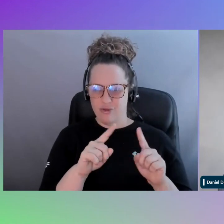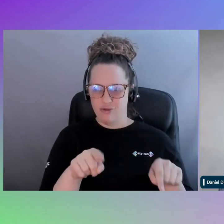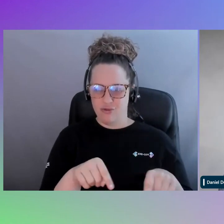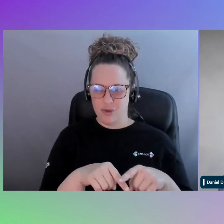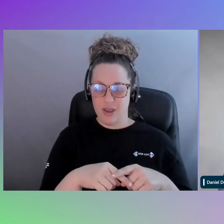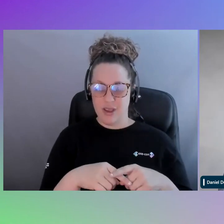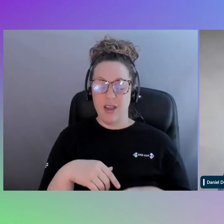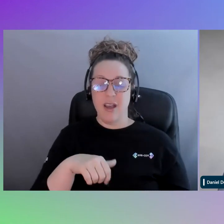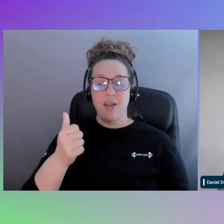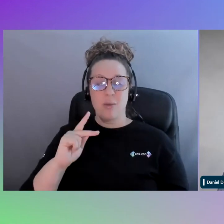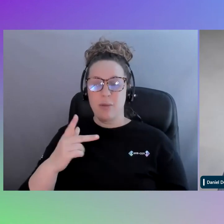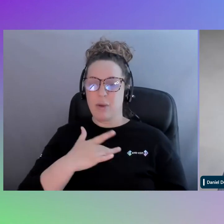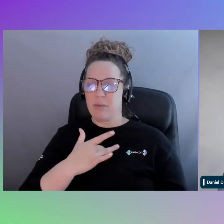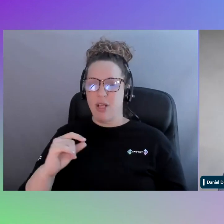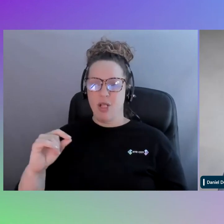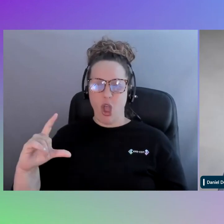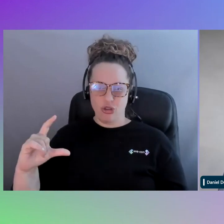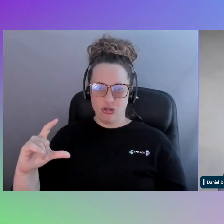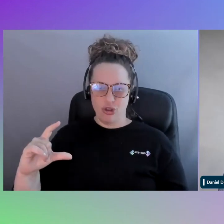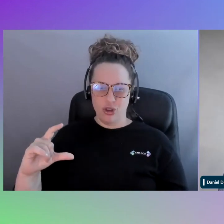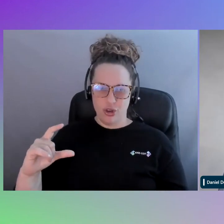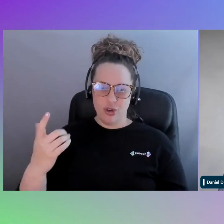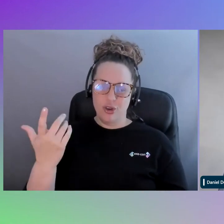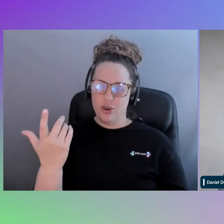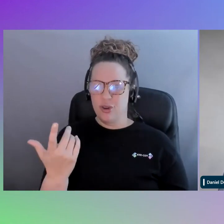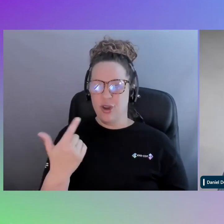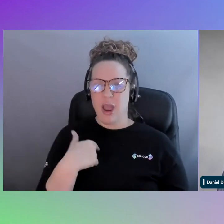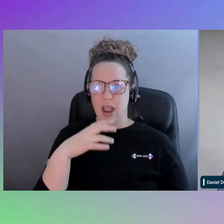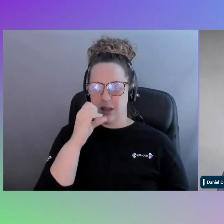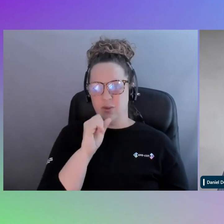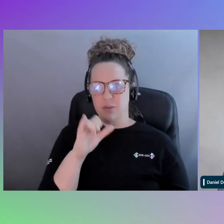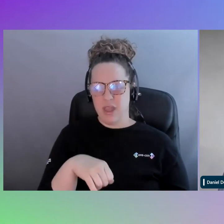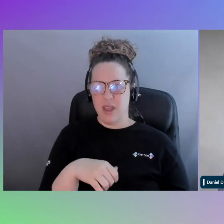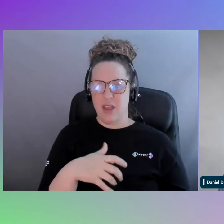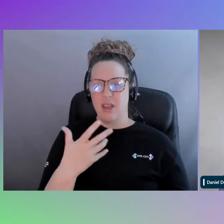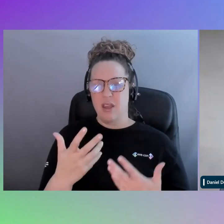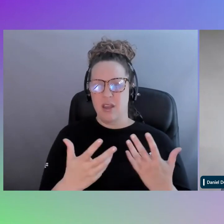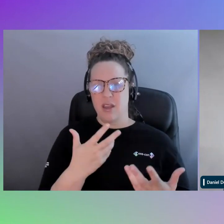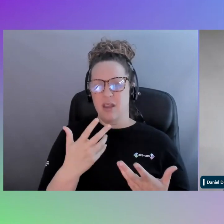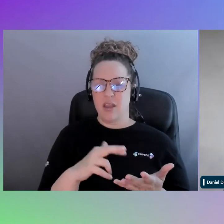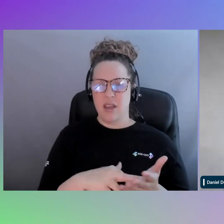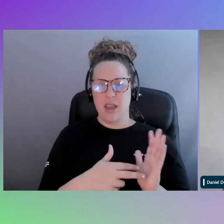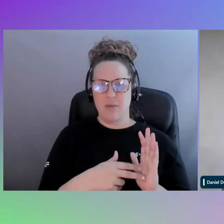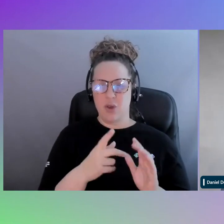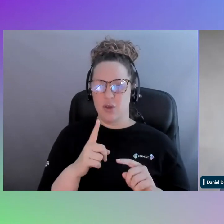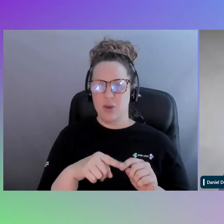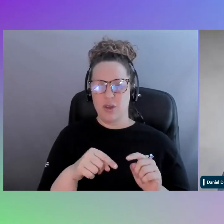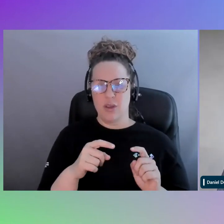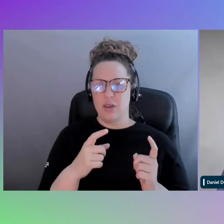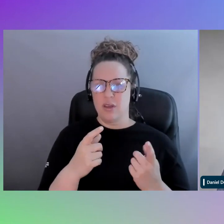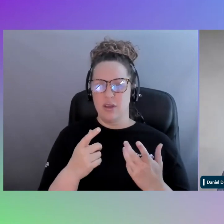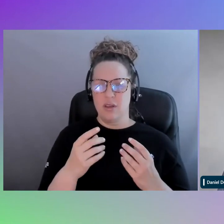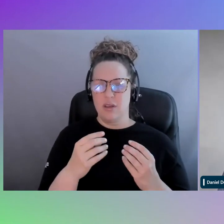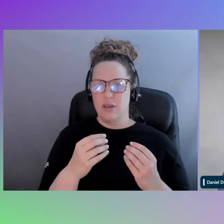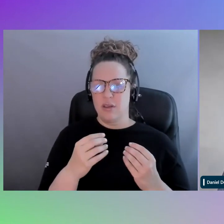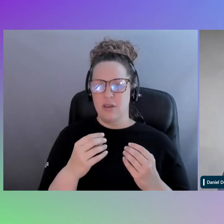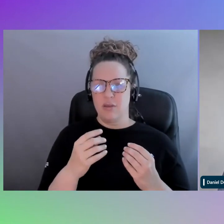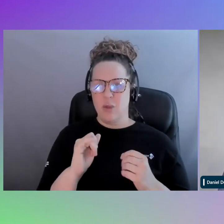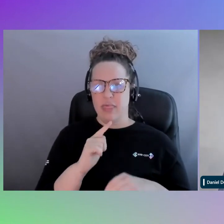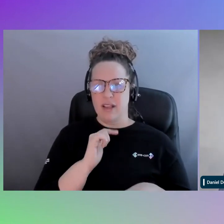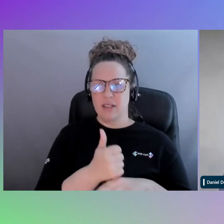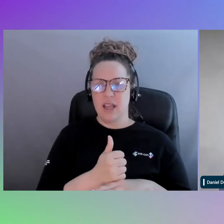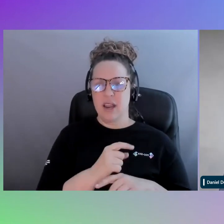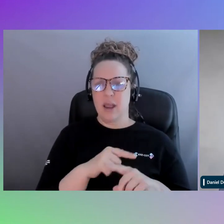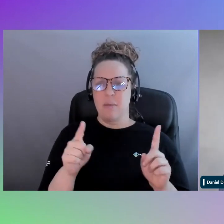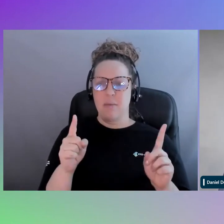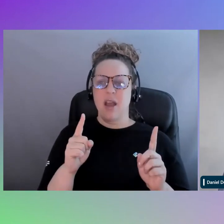larger text size. So I'd assume that, I mean, it can also be that most users don't know about this setting,